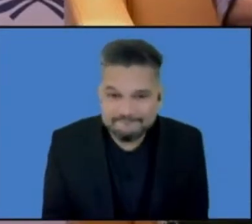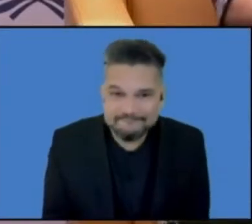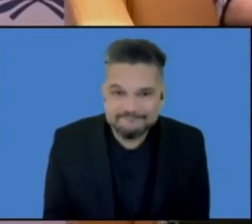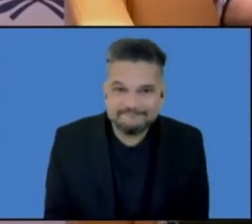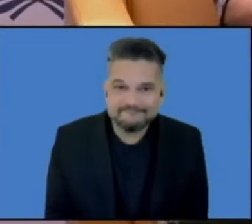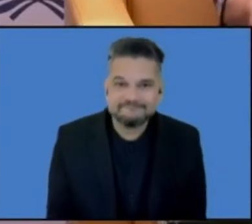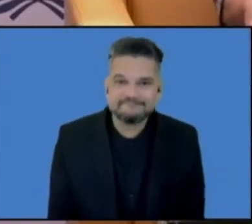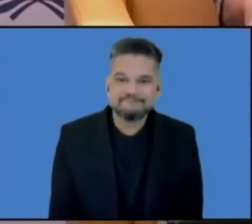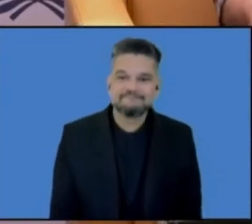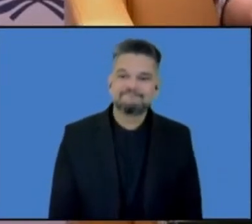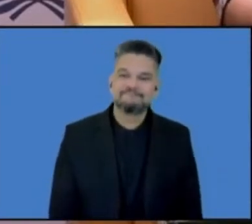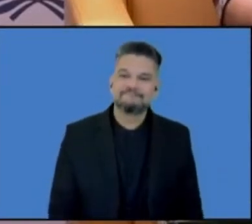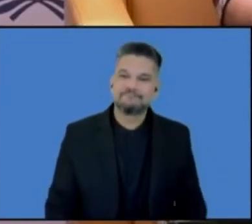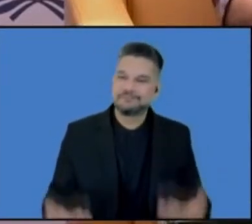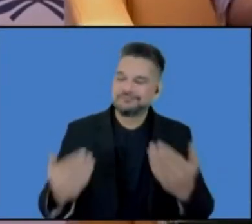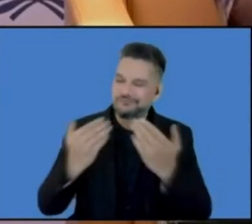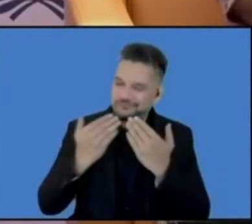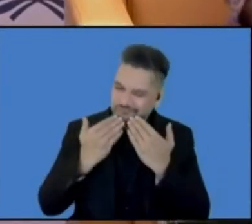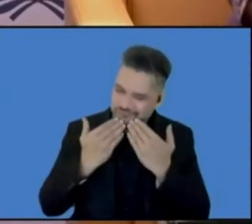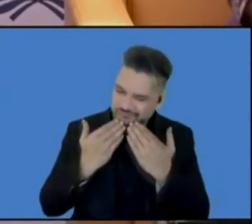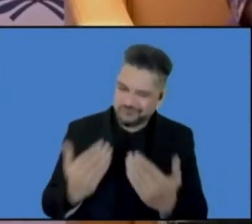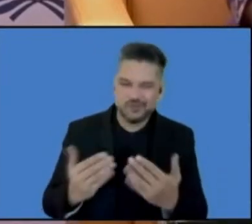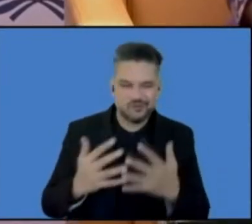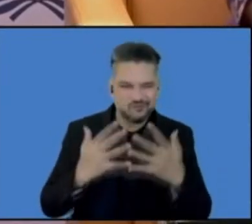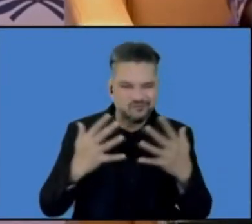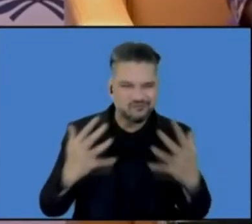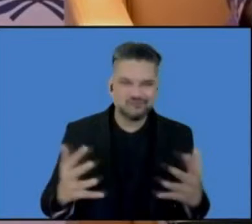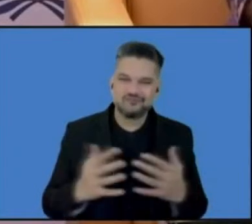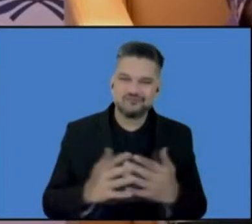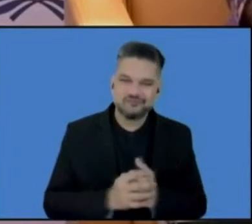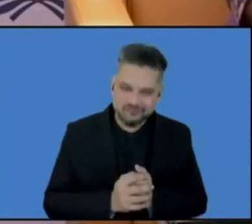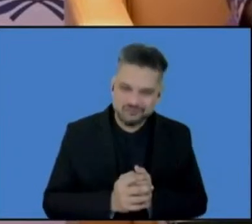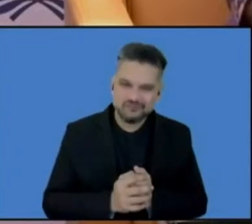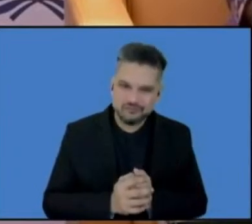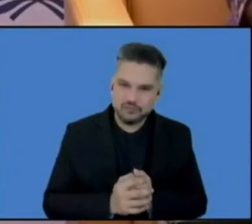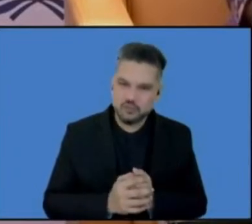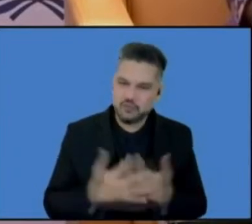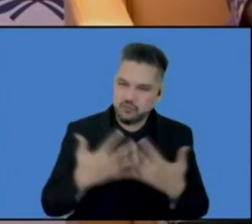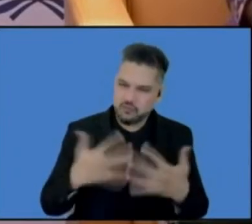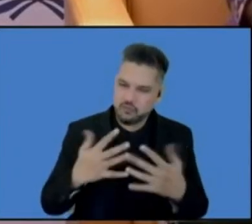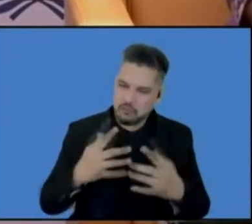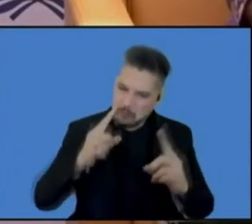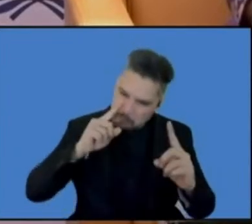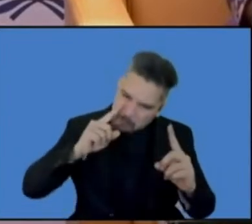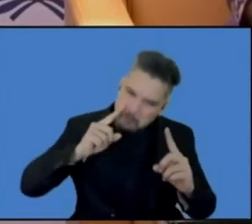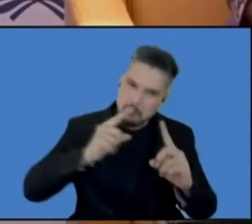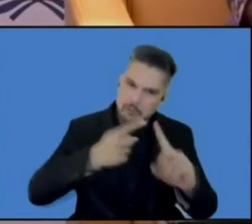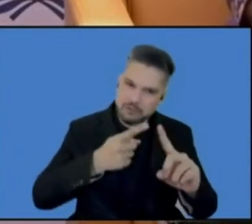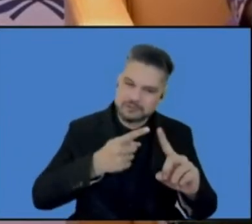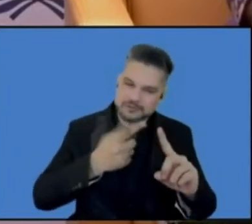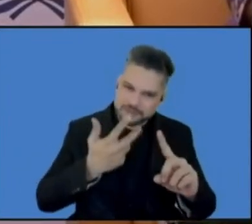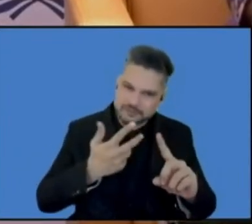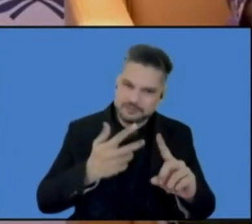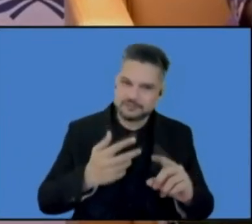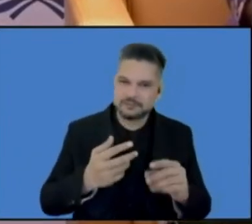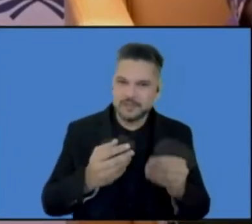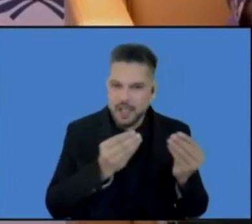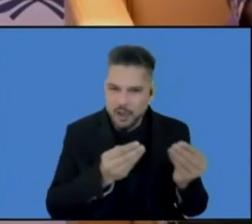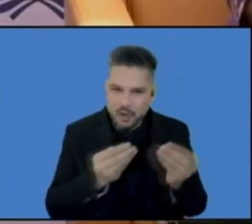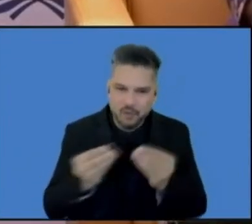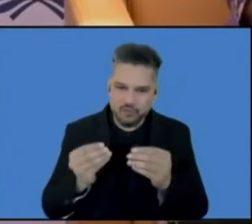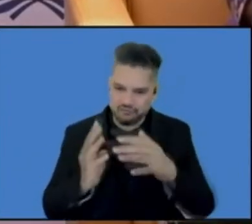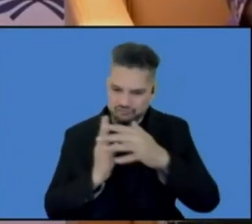Thank you very much, Mr. Bodiroja, and thank you for putting an emphasis on the kind of contributions